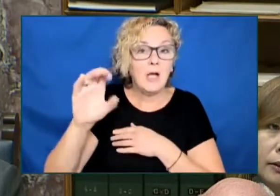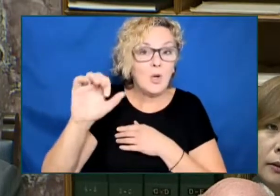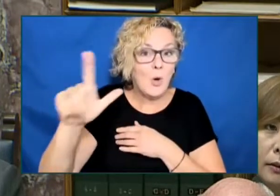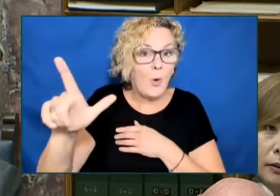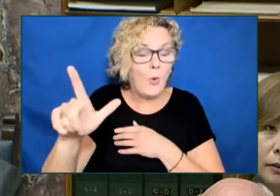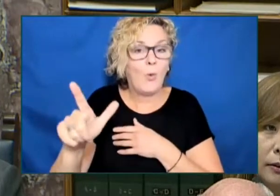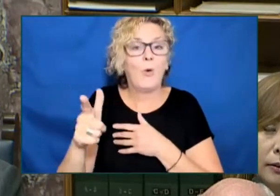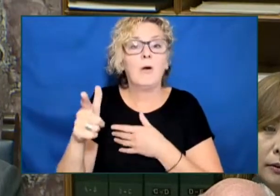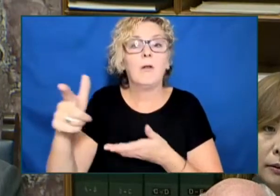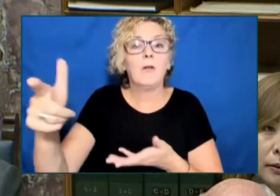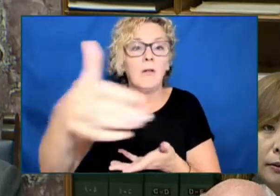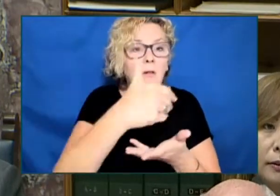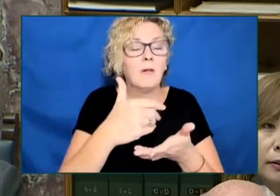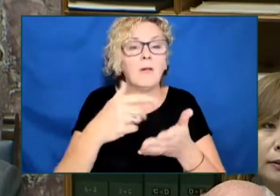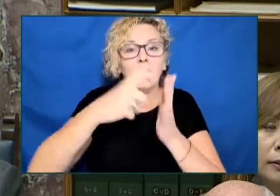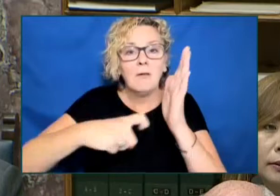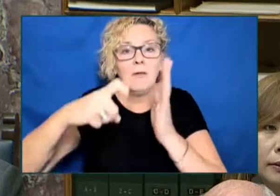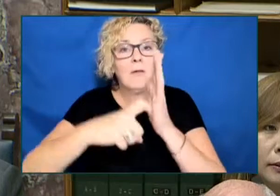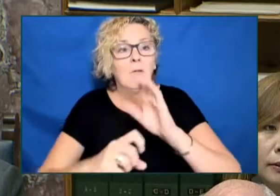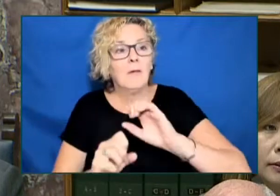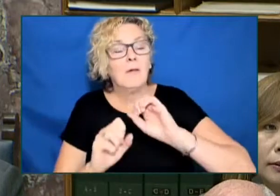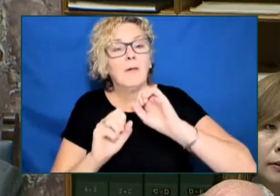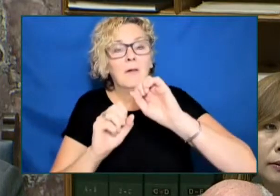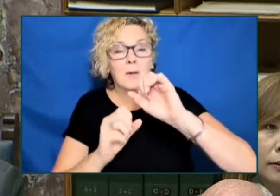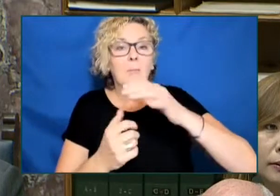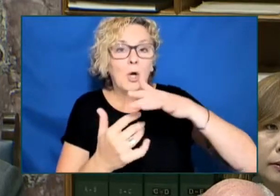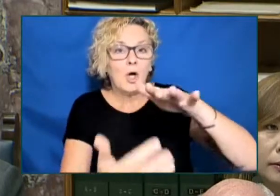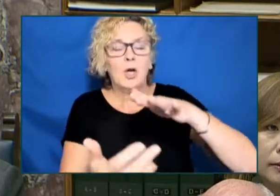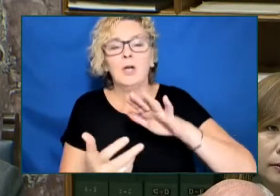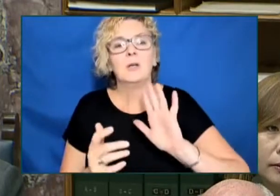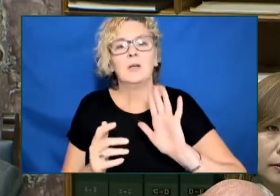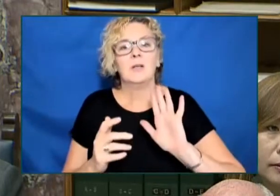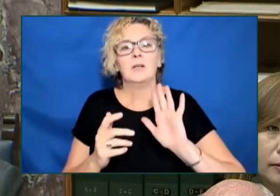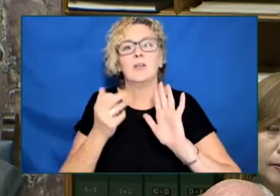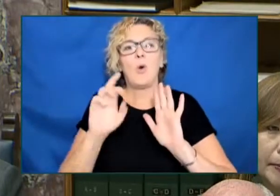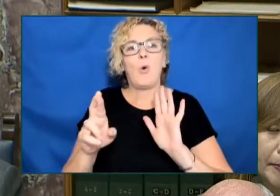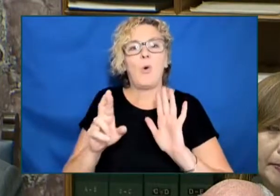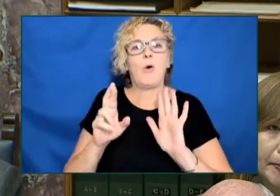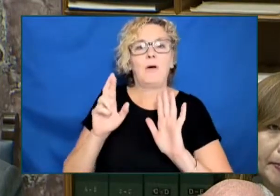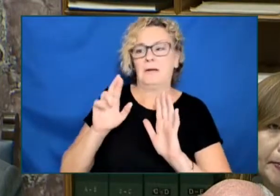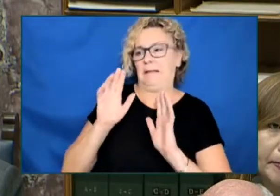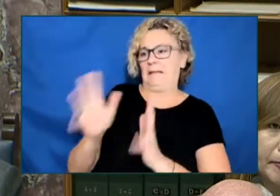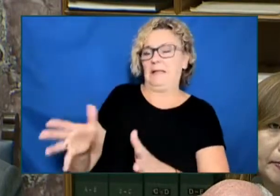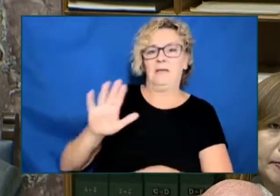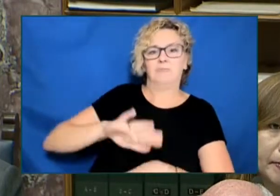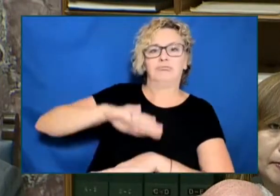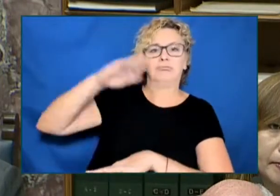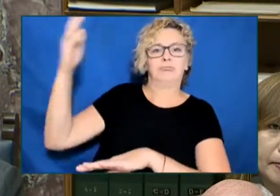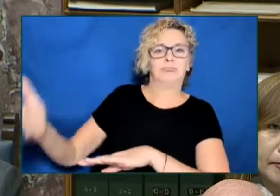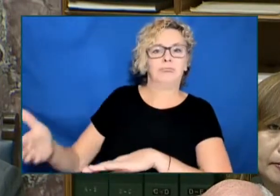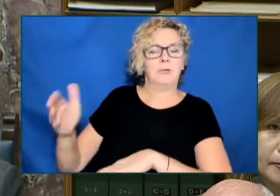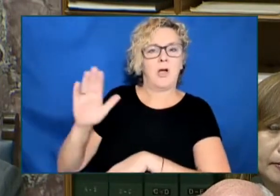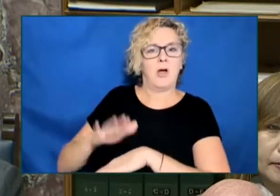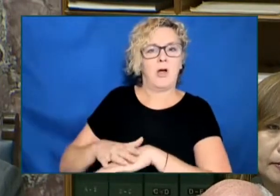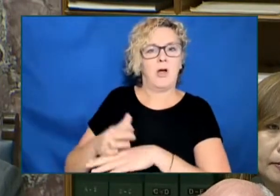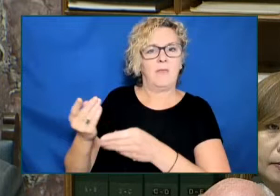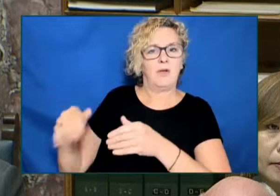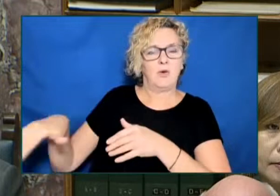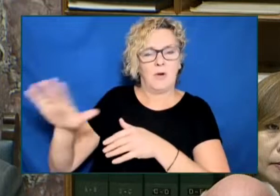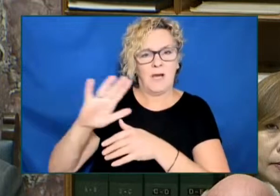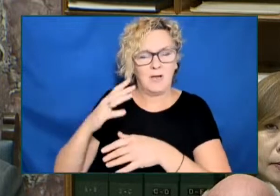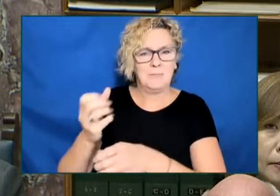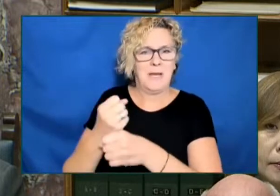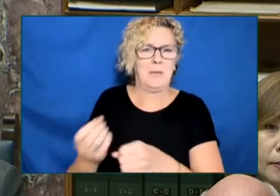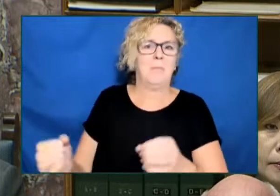in open slash piles or leaving it on the ground, which creates even more GHG. The reality is that no one is turning